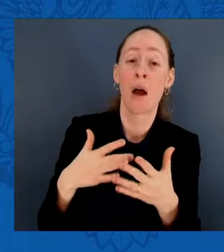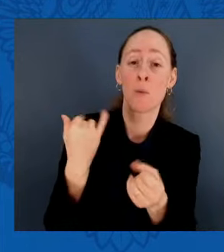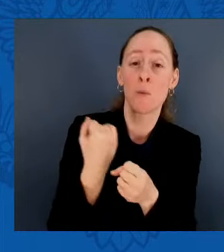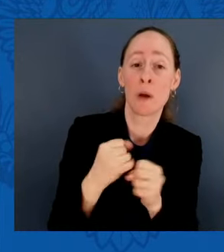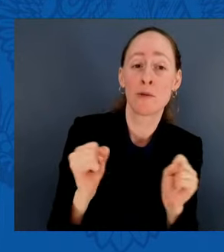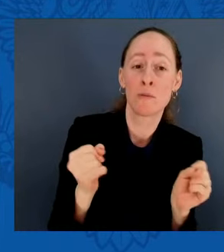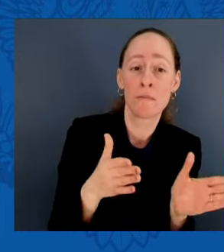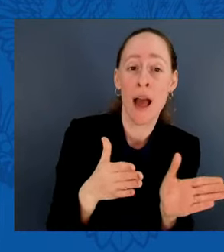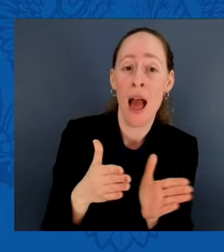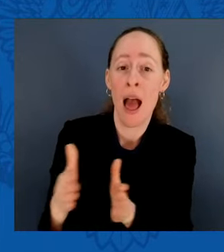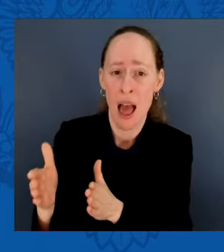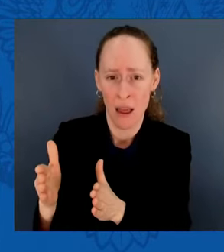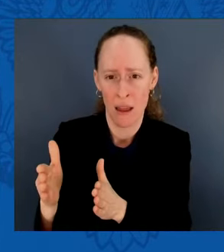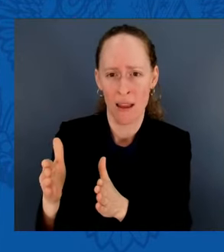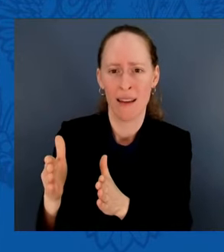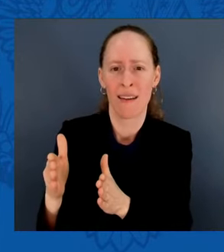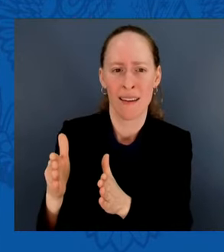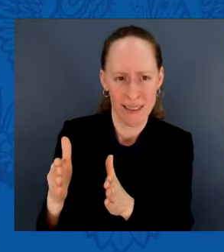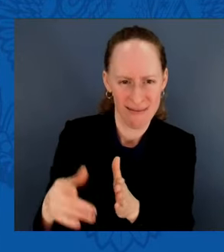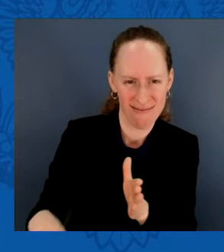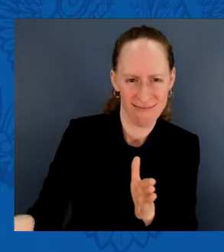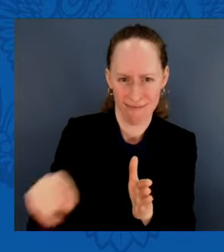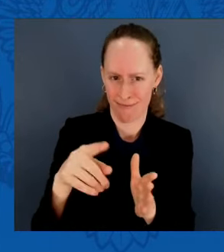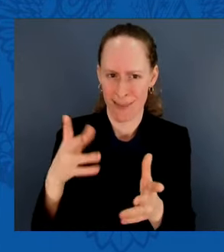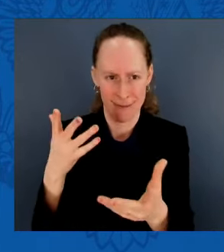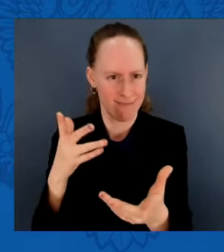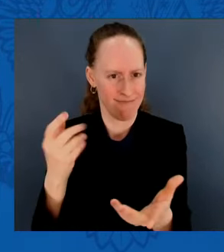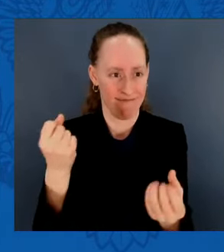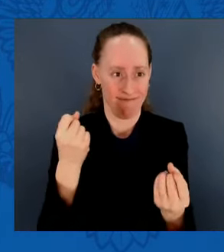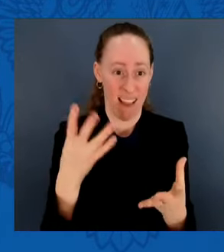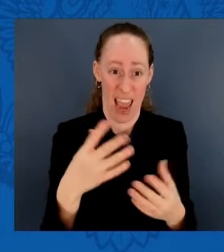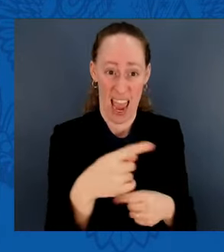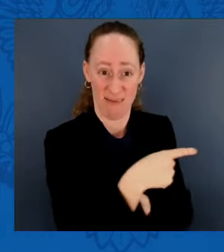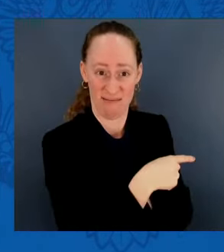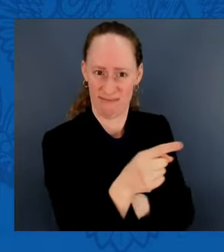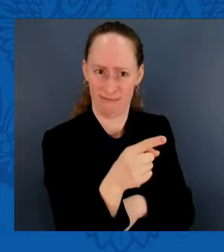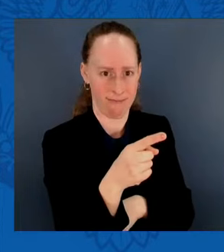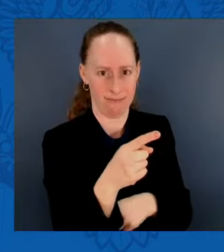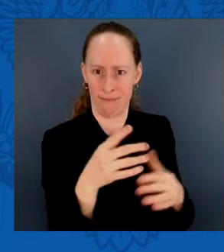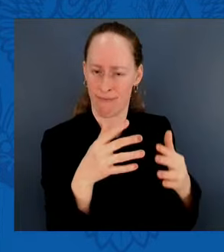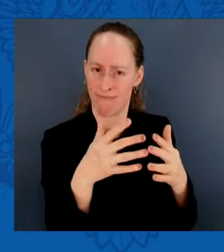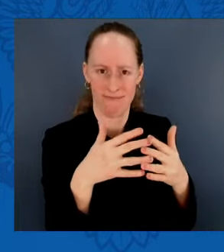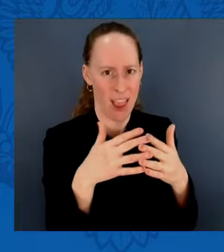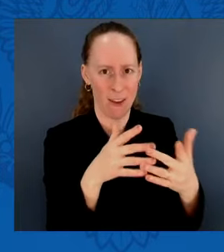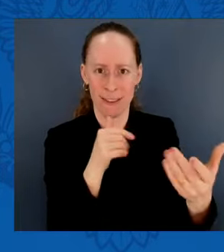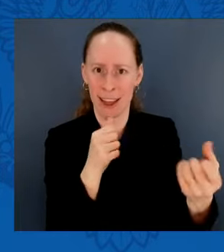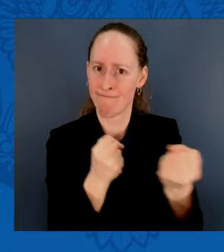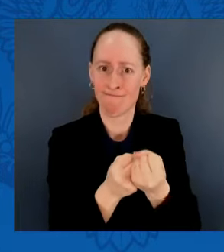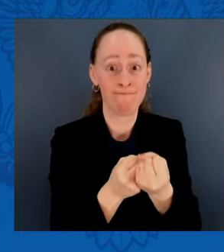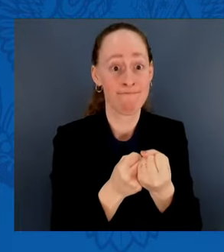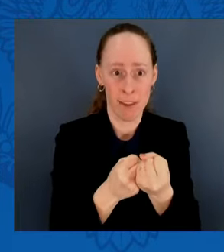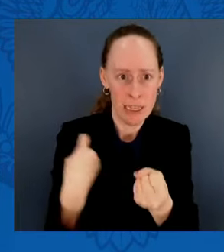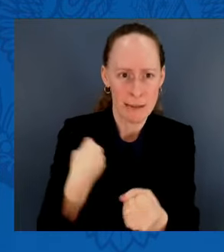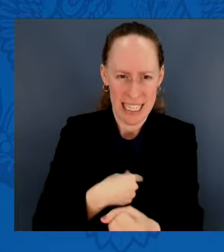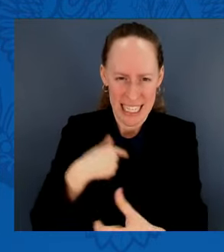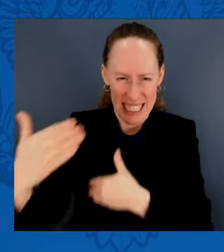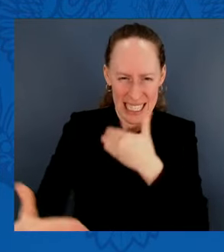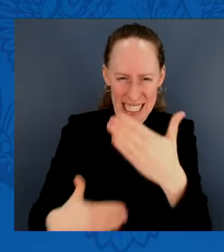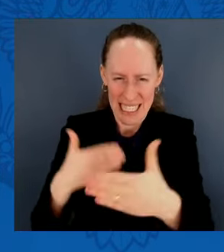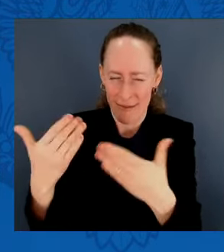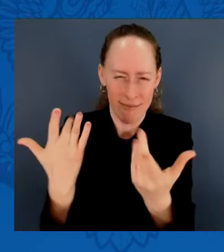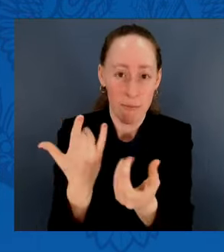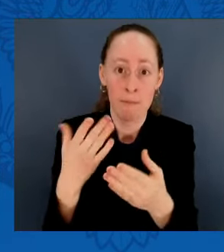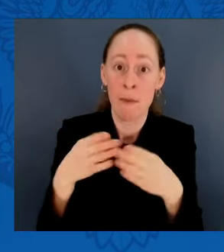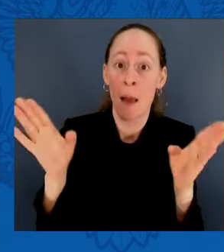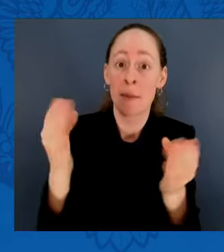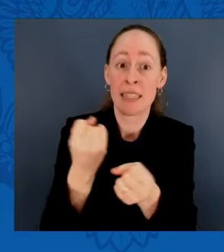ever. Last year, the murder rate saw the sharpest decrease in history. Violent crime fell to one of its lowest levels in more than 50